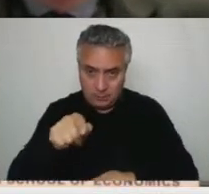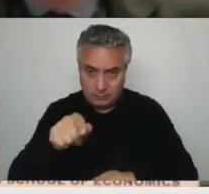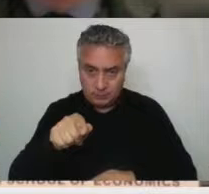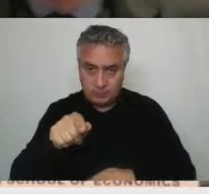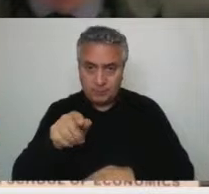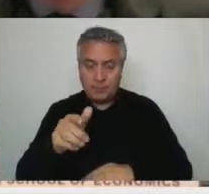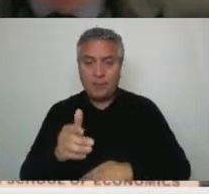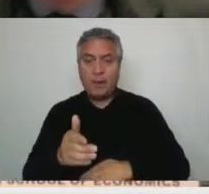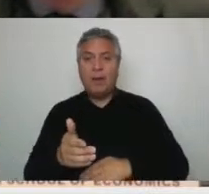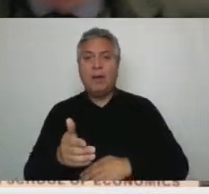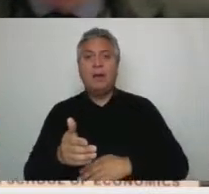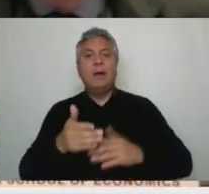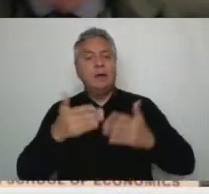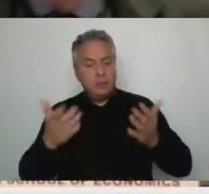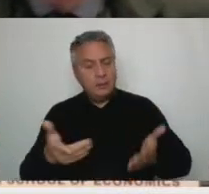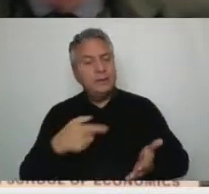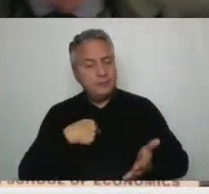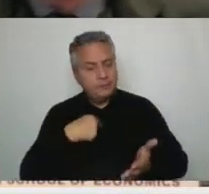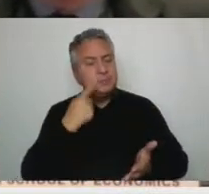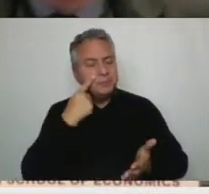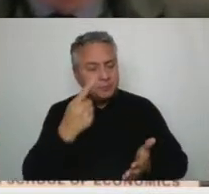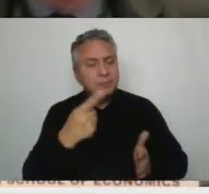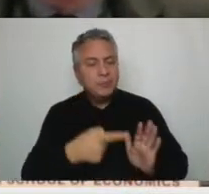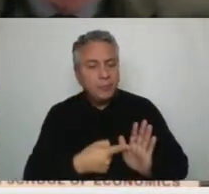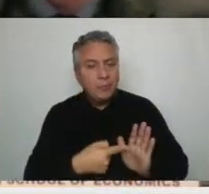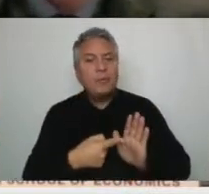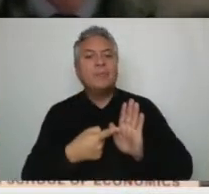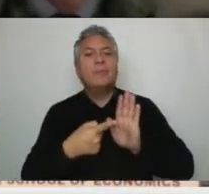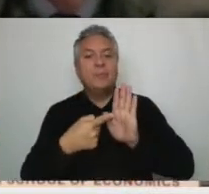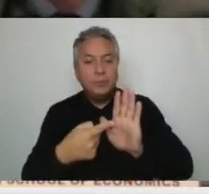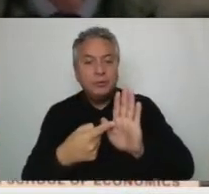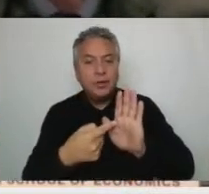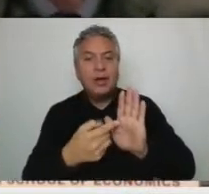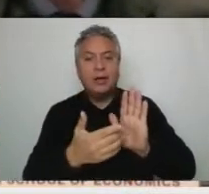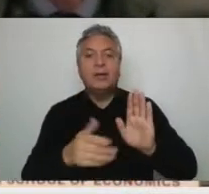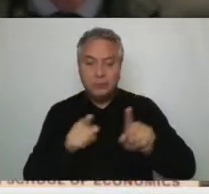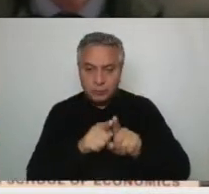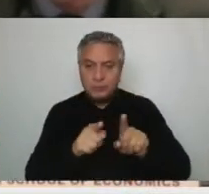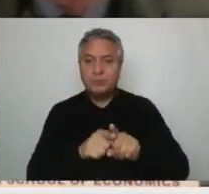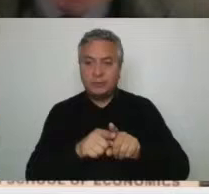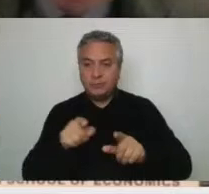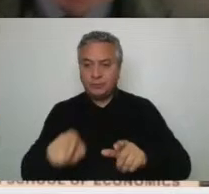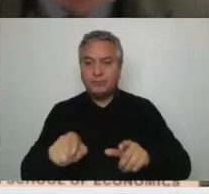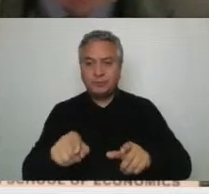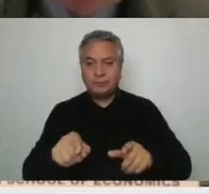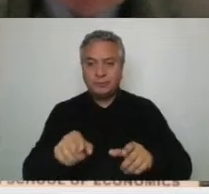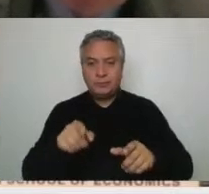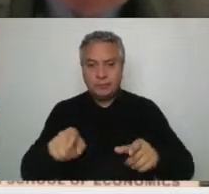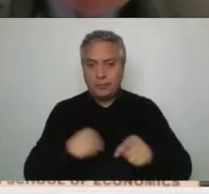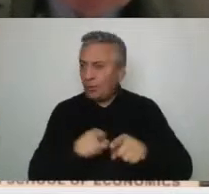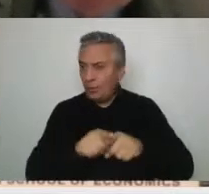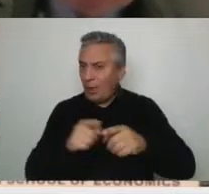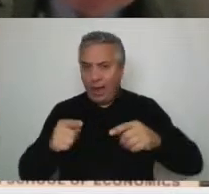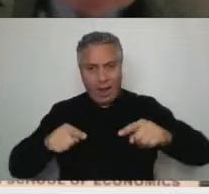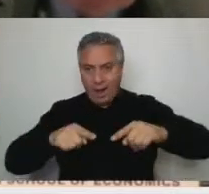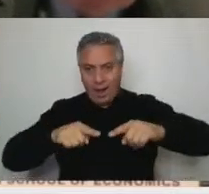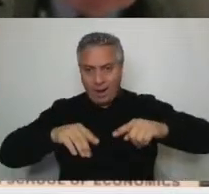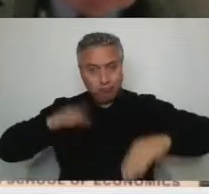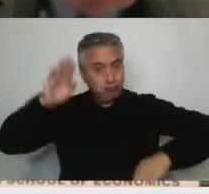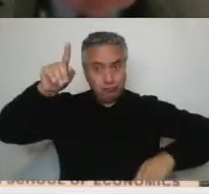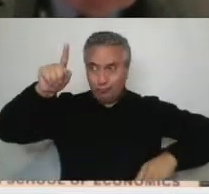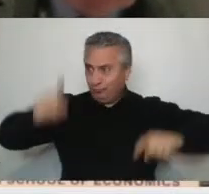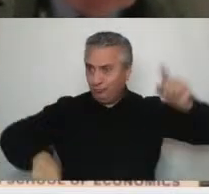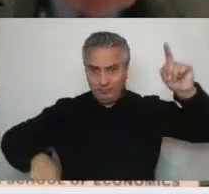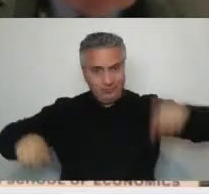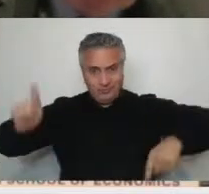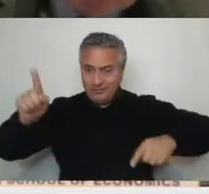the inequality and how big is the impact of inequality in terms of economic issues. So as you have